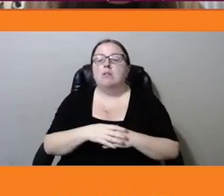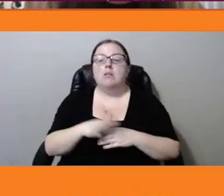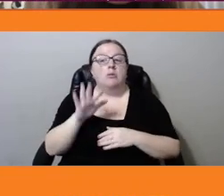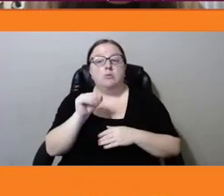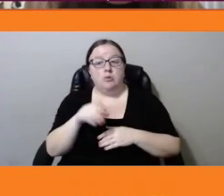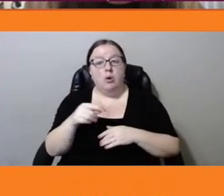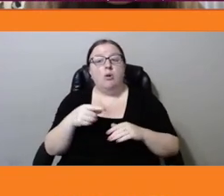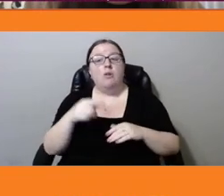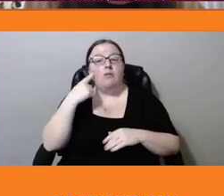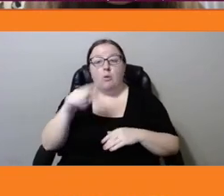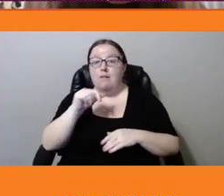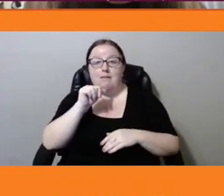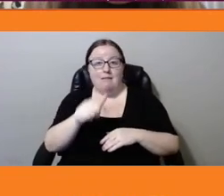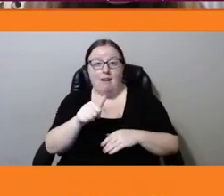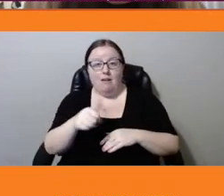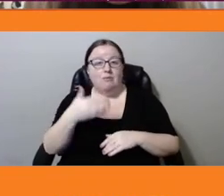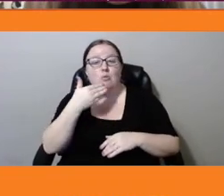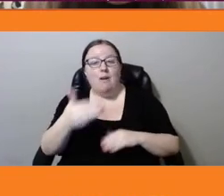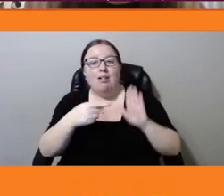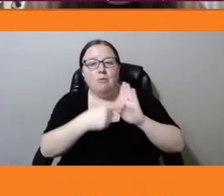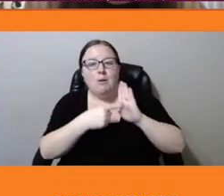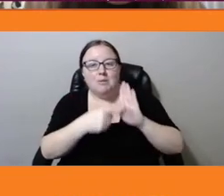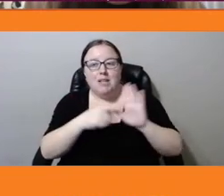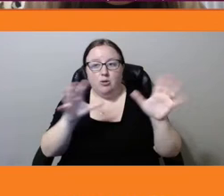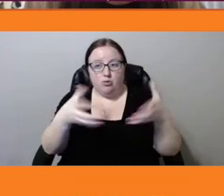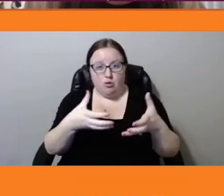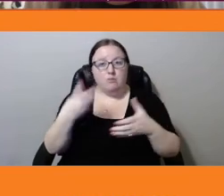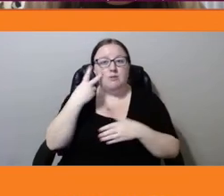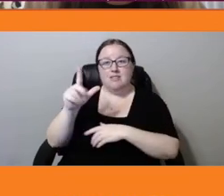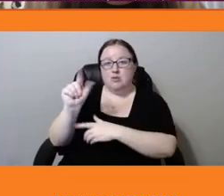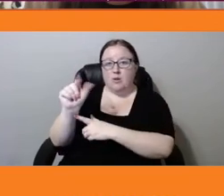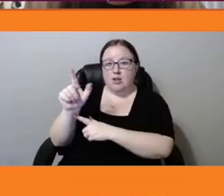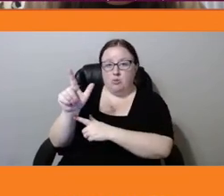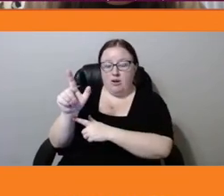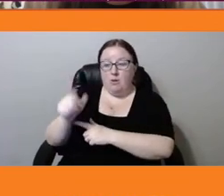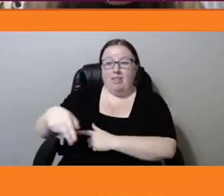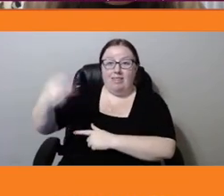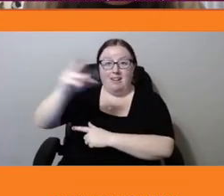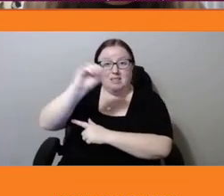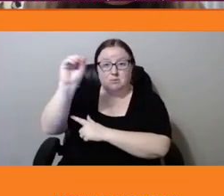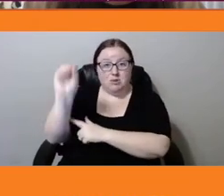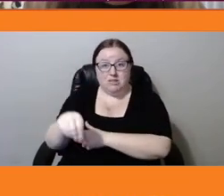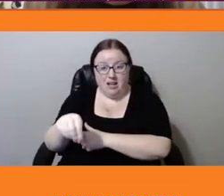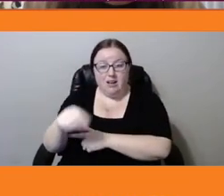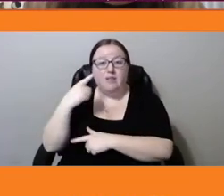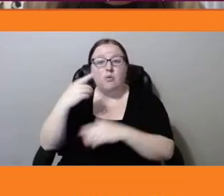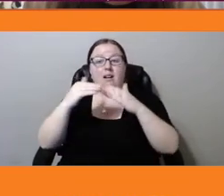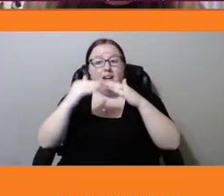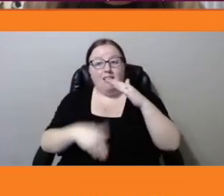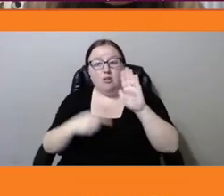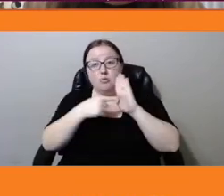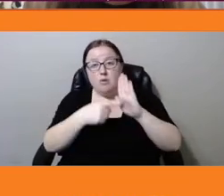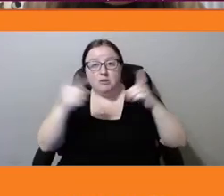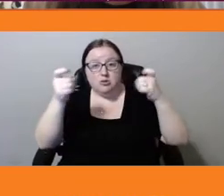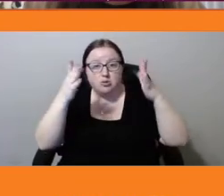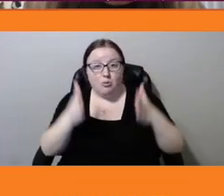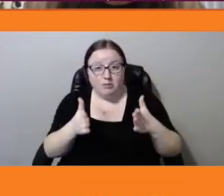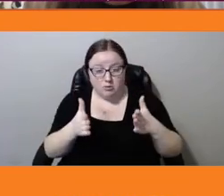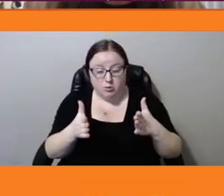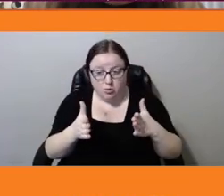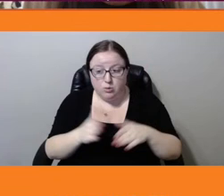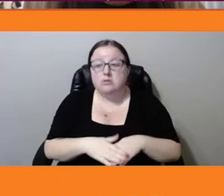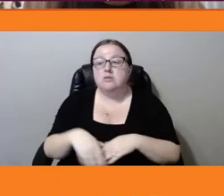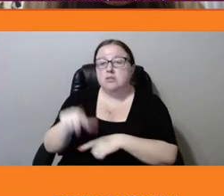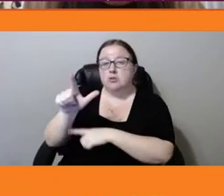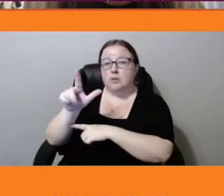it to underrepresented directors, we saw that in 2021, there's the highest percent of underrepresented directors